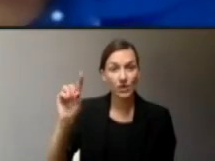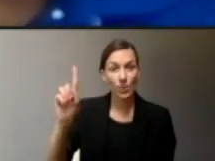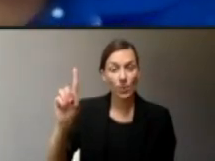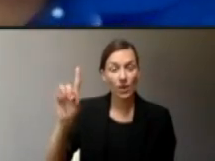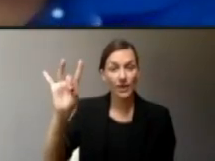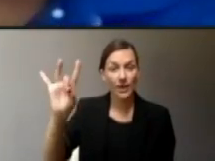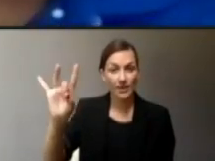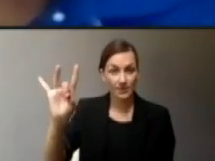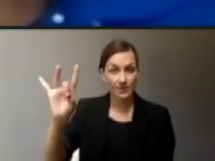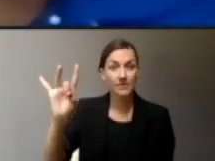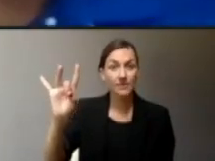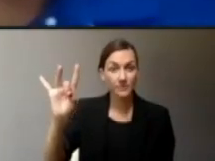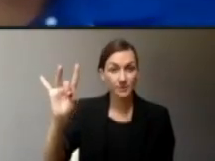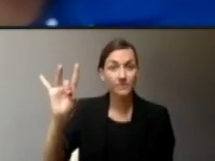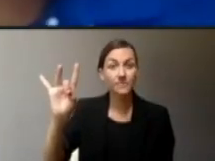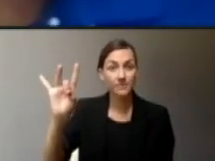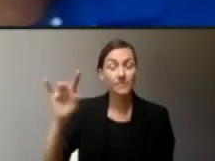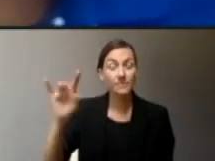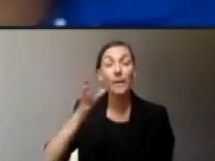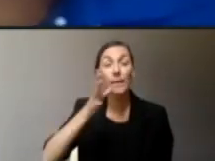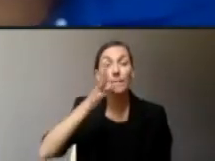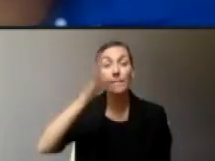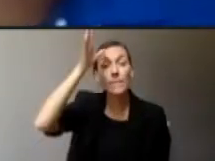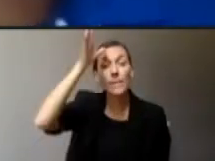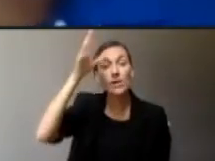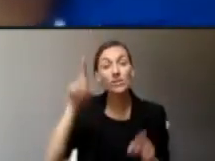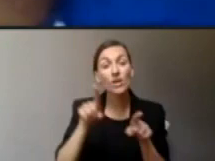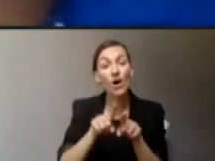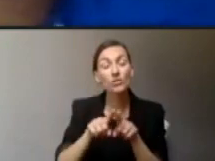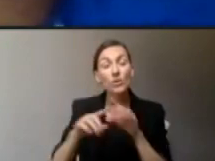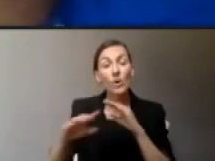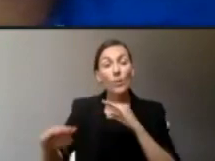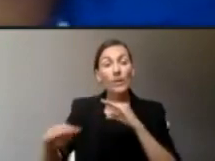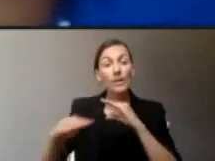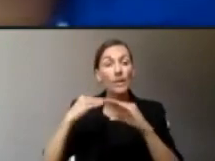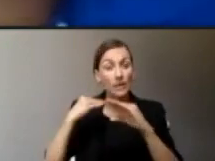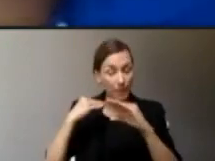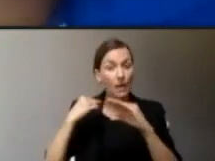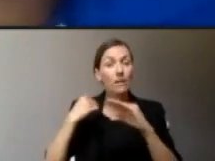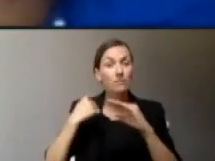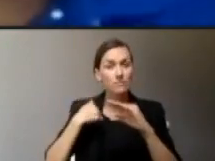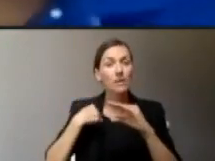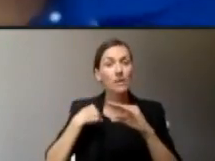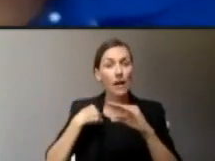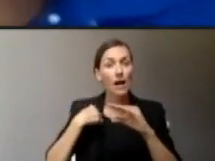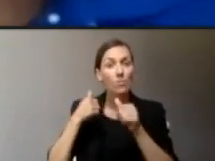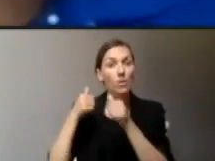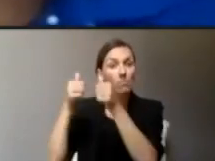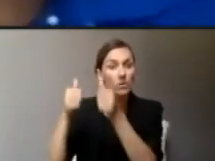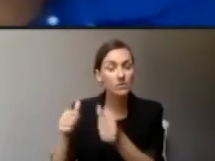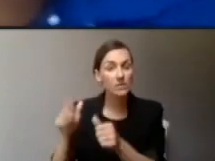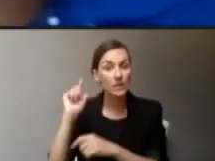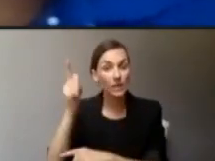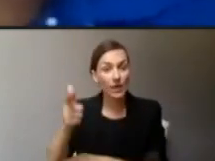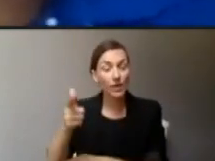313-578-7018. And then parents can also email, and I'll send this to Terry as well, and that